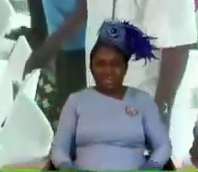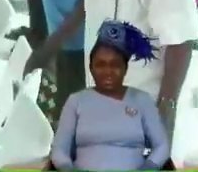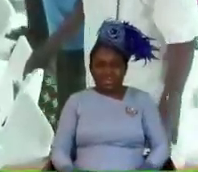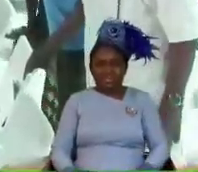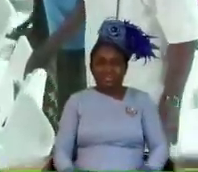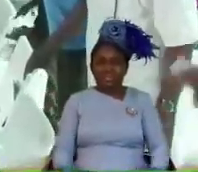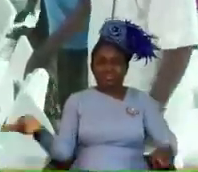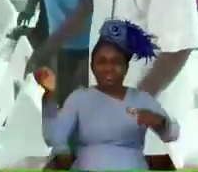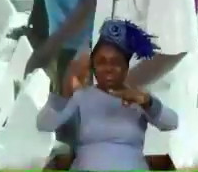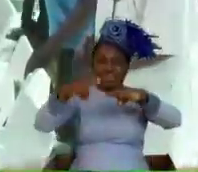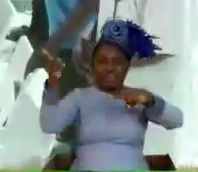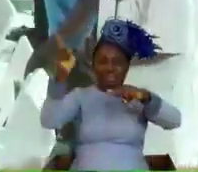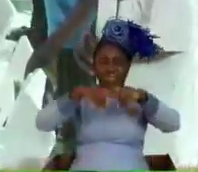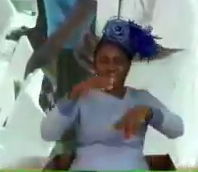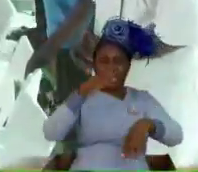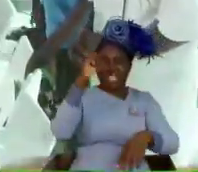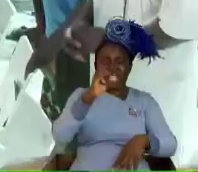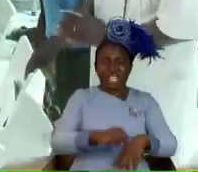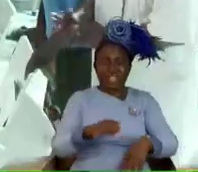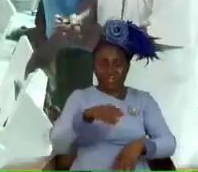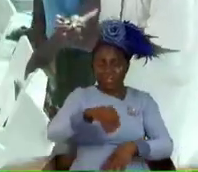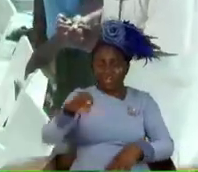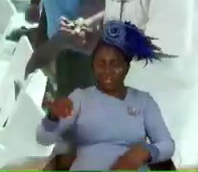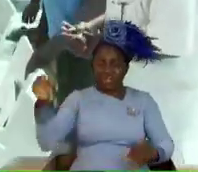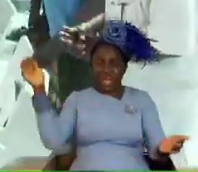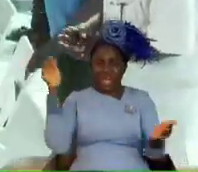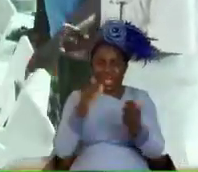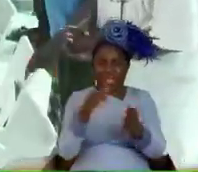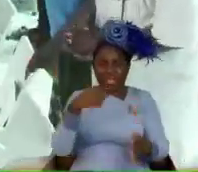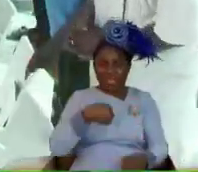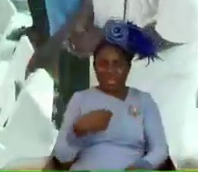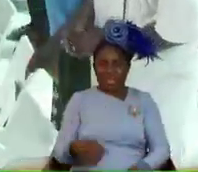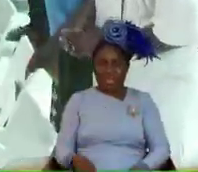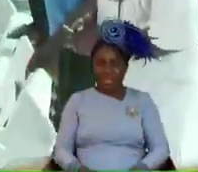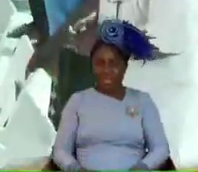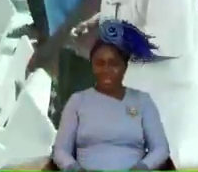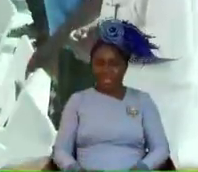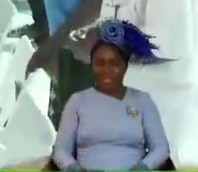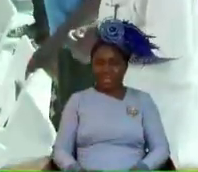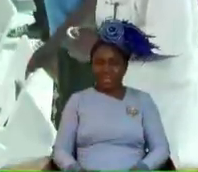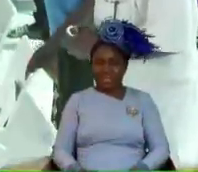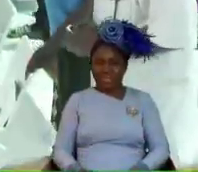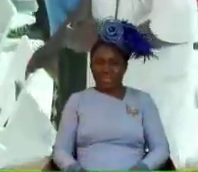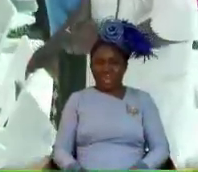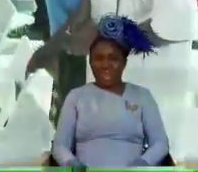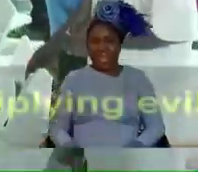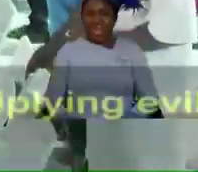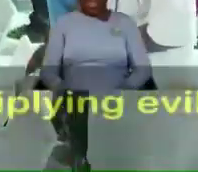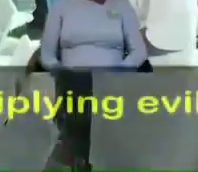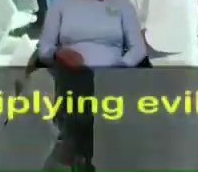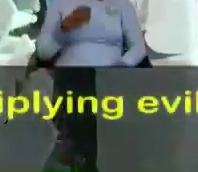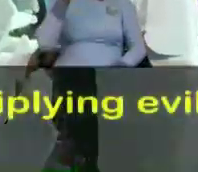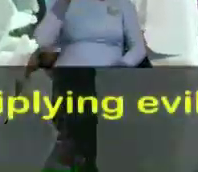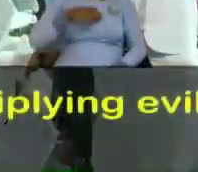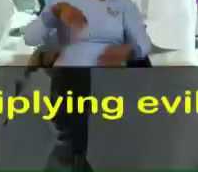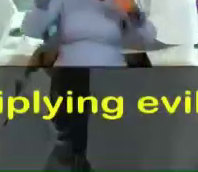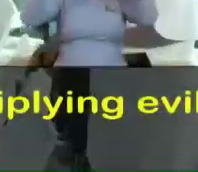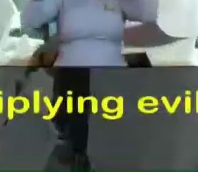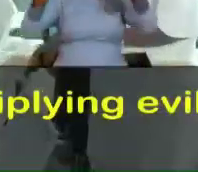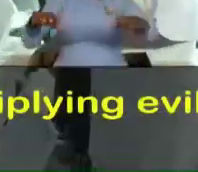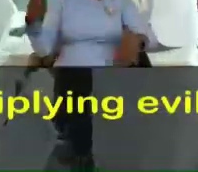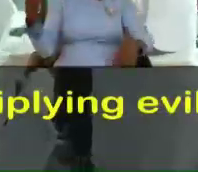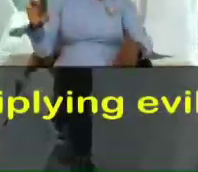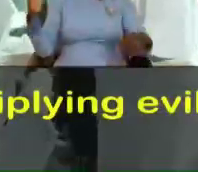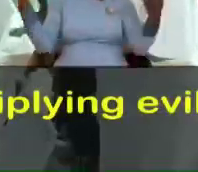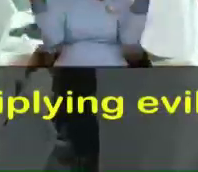seeds against me. To mu irupin ibi po si lodi si mi. Can I hear you shouting that? E je gbo ke ki gbe leyin.